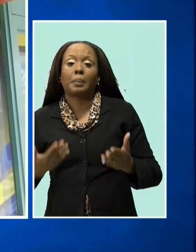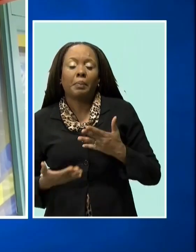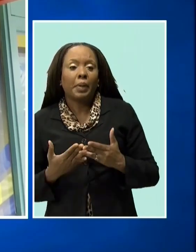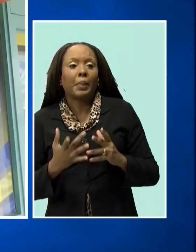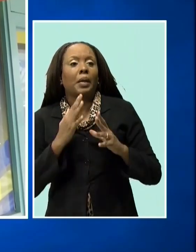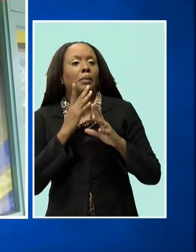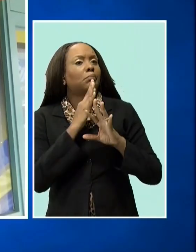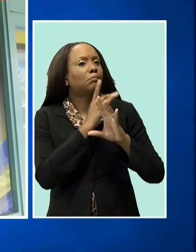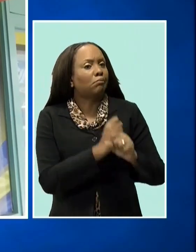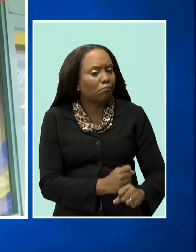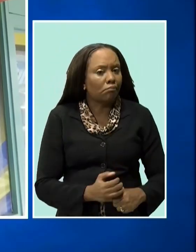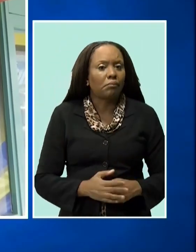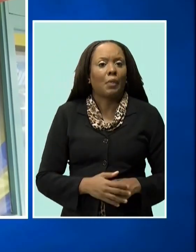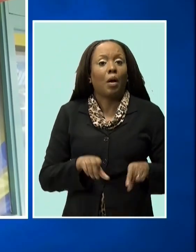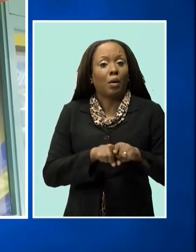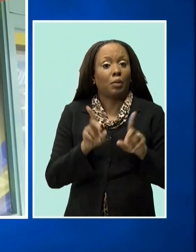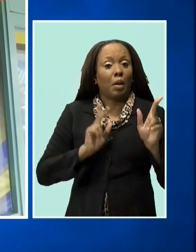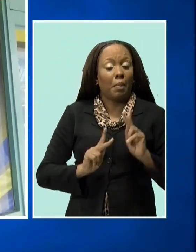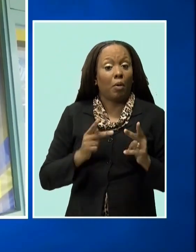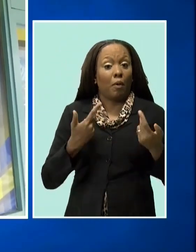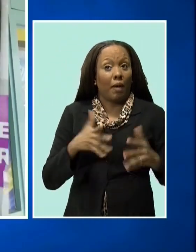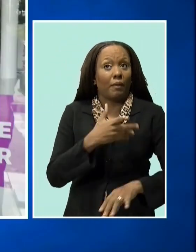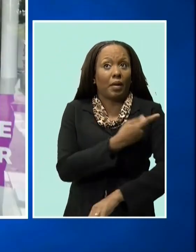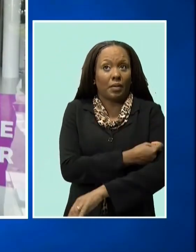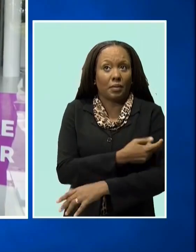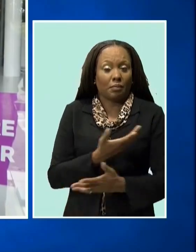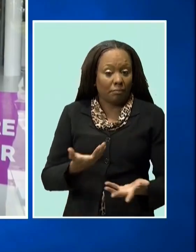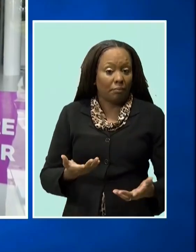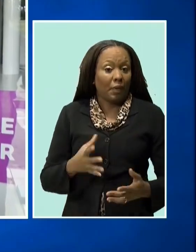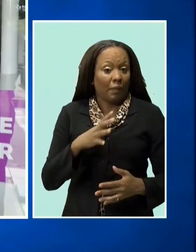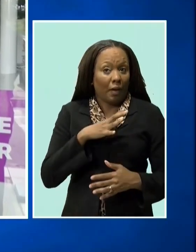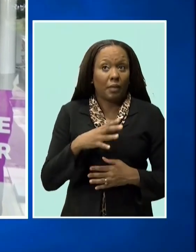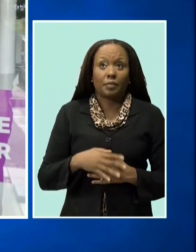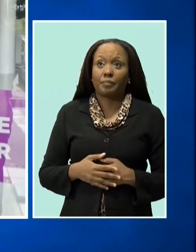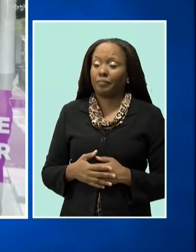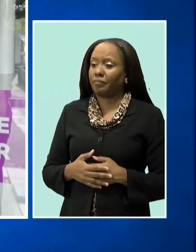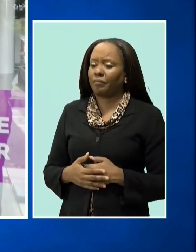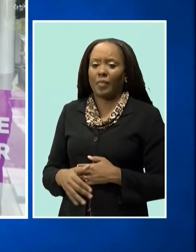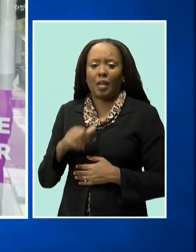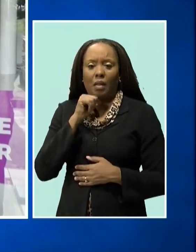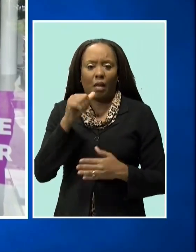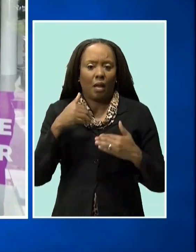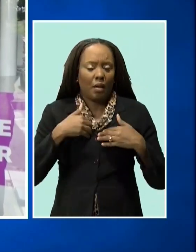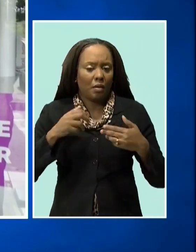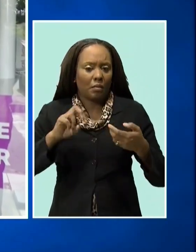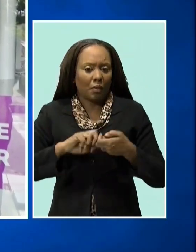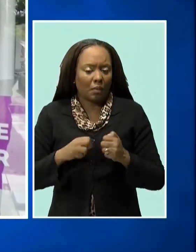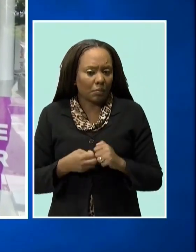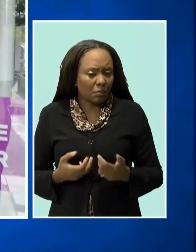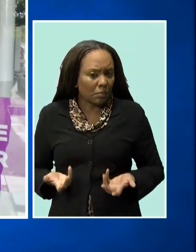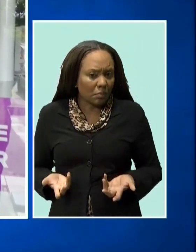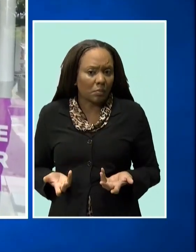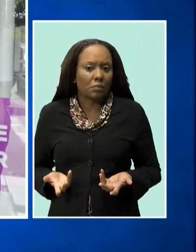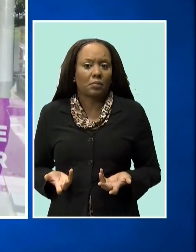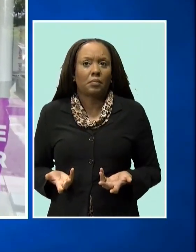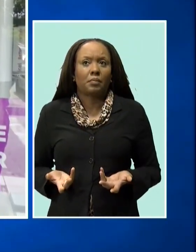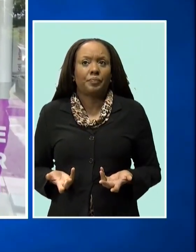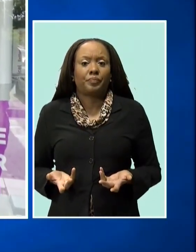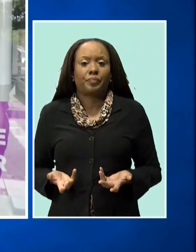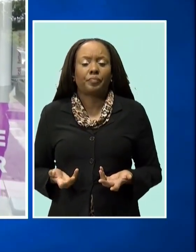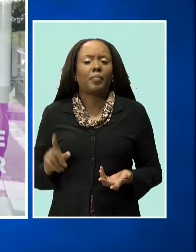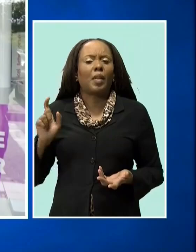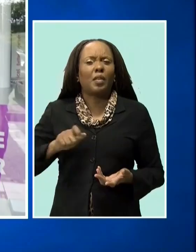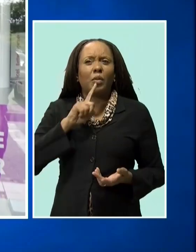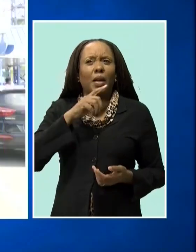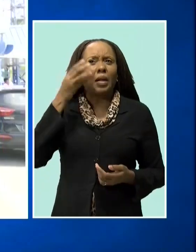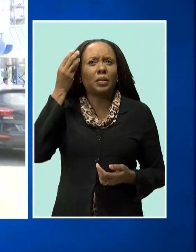vaccinations to feel very excited that they've done so. Don't have a problem with it. It's a good idea, and everyone should think